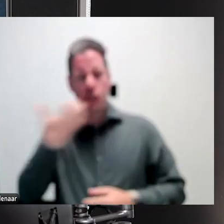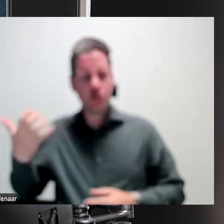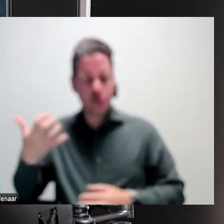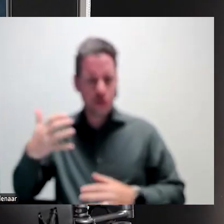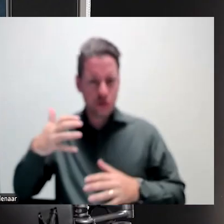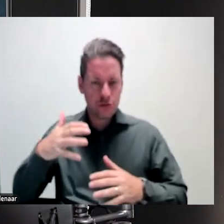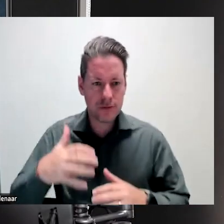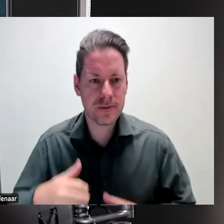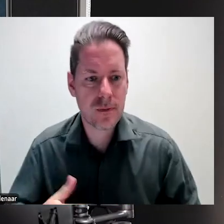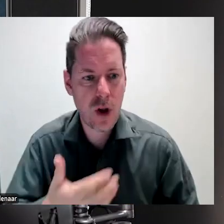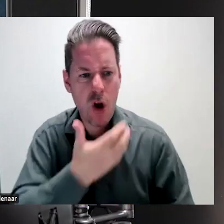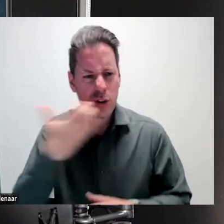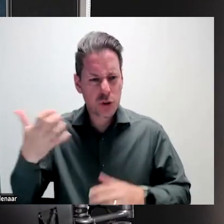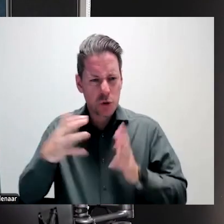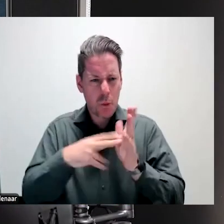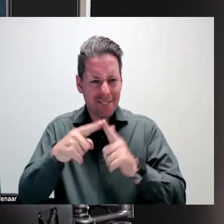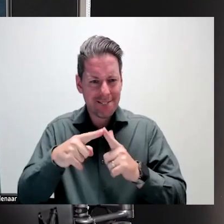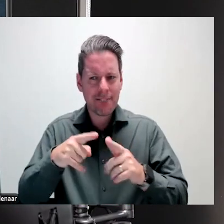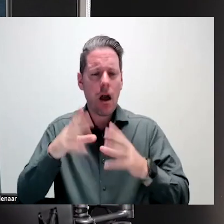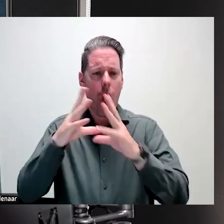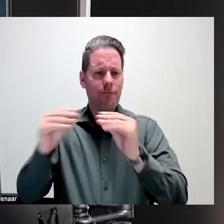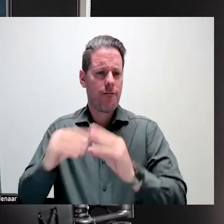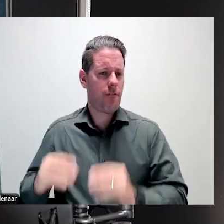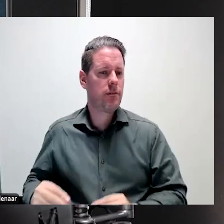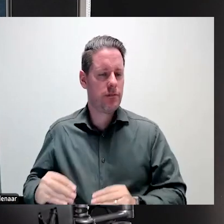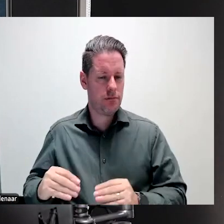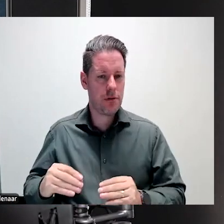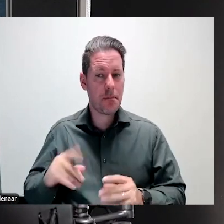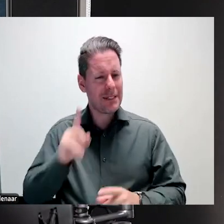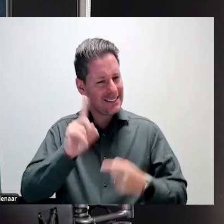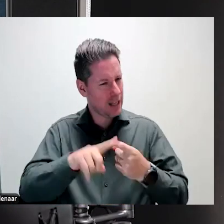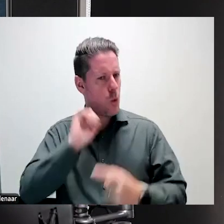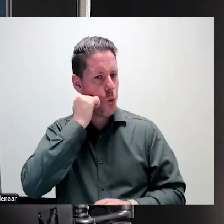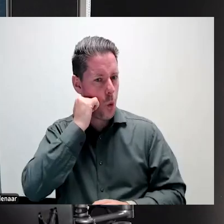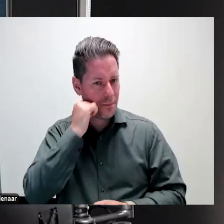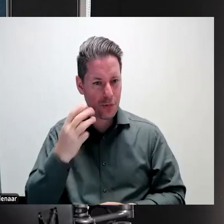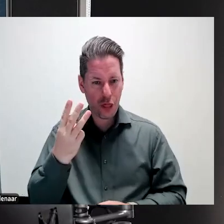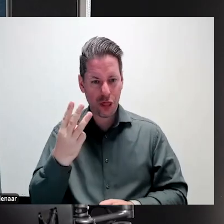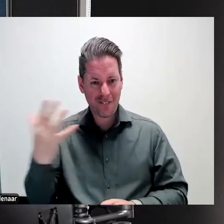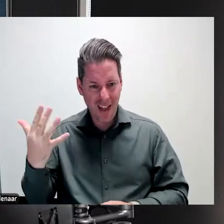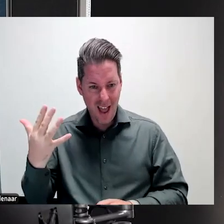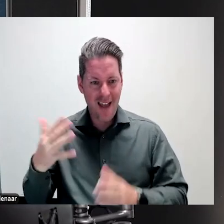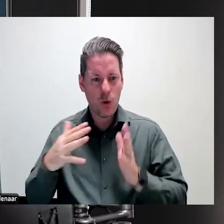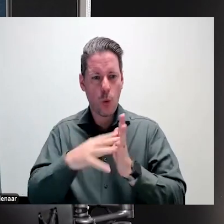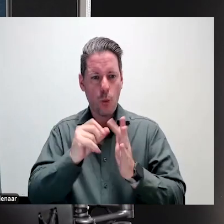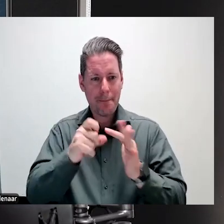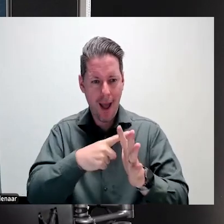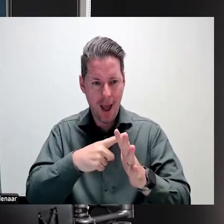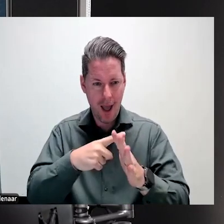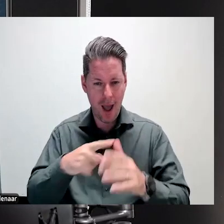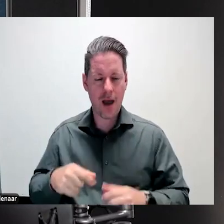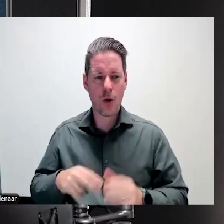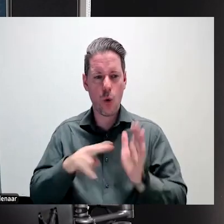have been cancelled that have been around the place, but still a very warm Queensland day. 35 degrees at the moment in